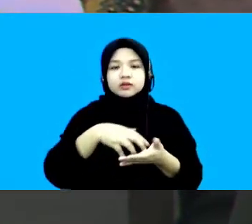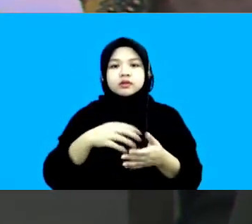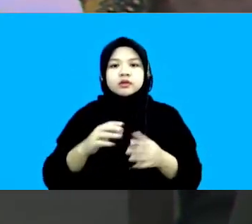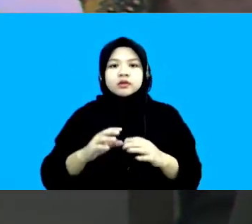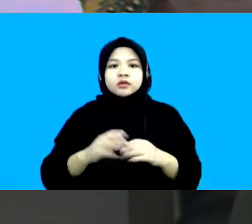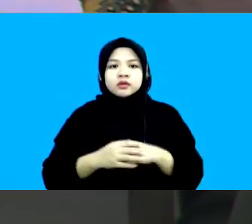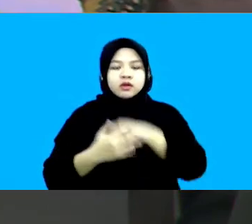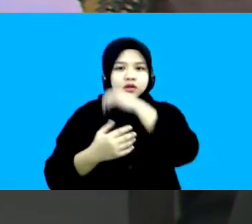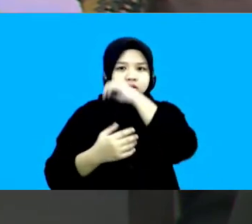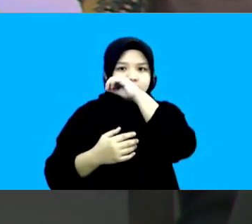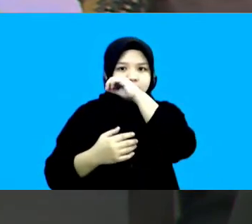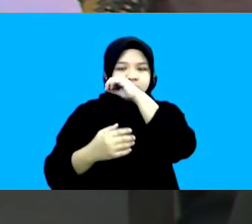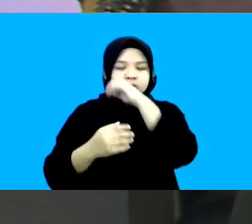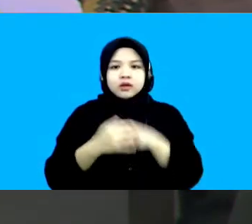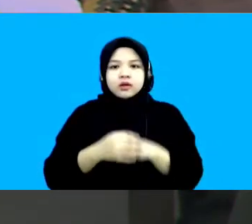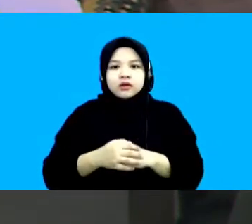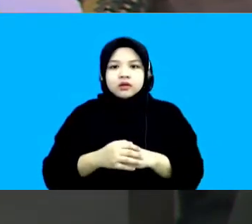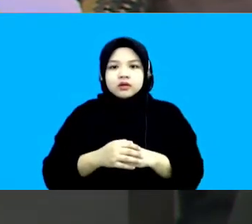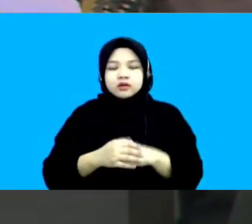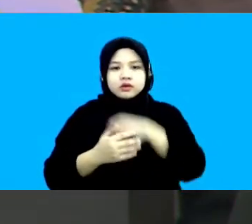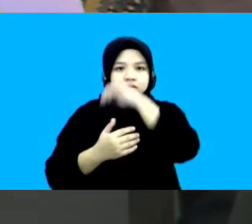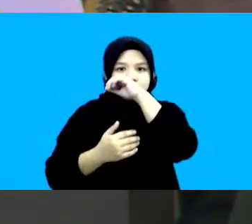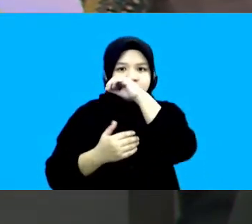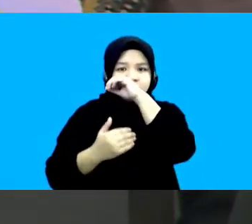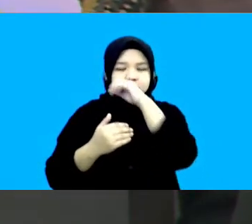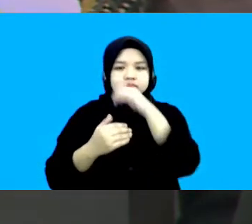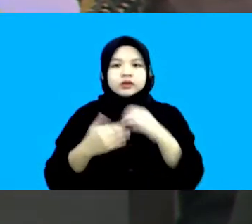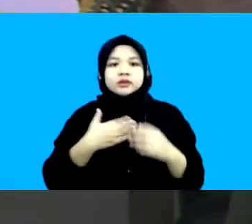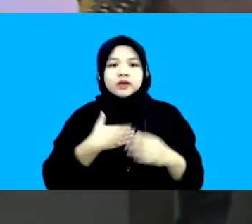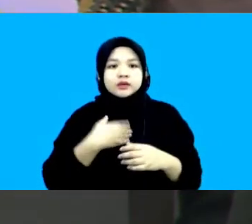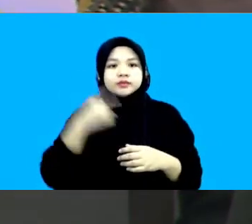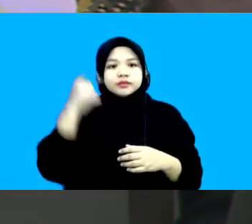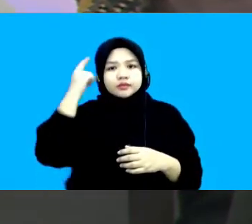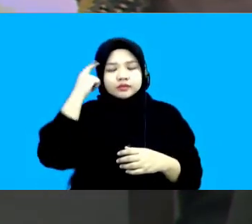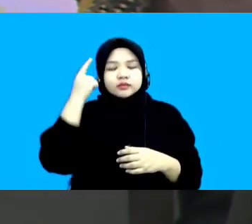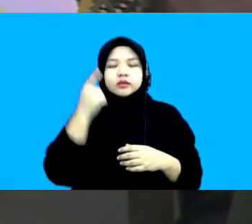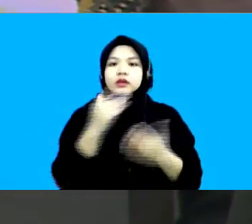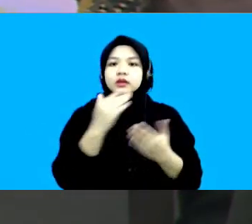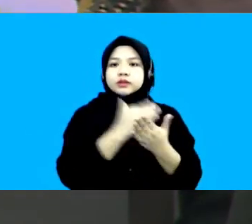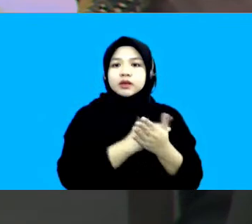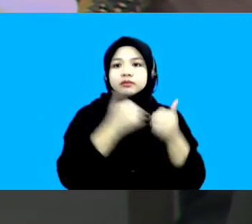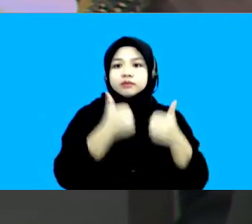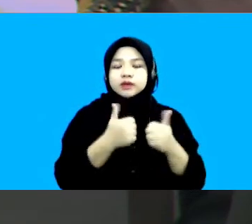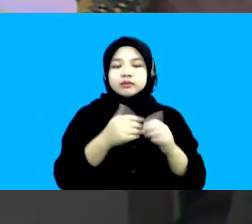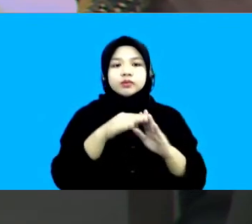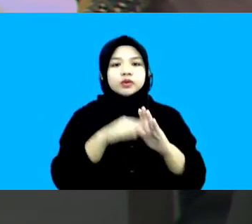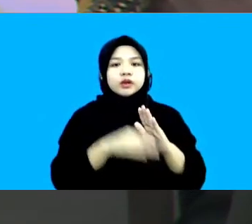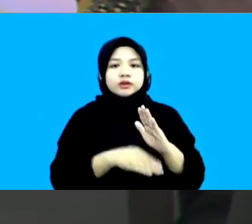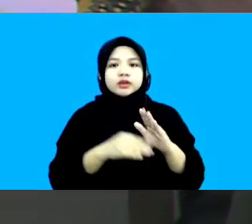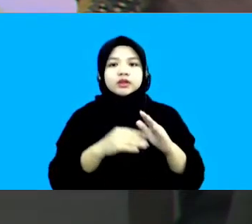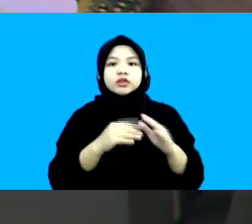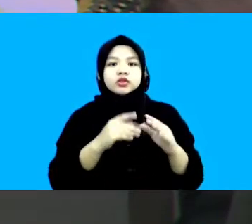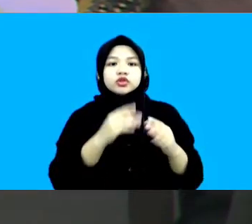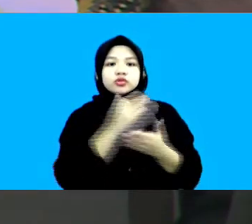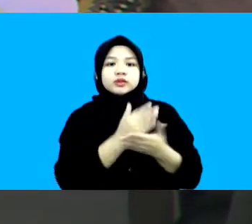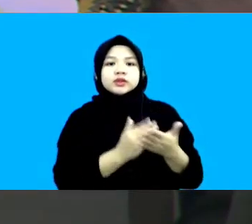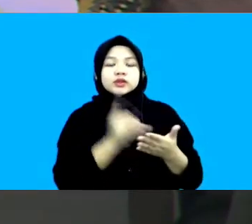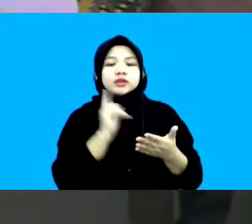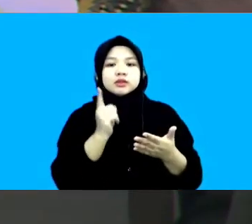the capabilities approach that introduced by Amartya Sen, so I can imagine the impact will be very